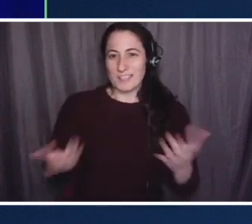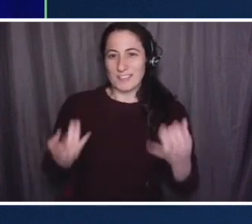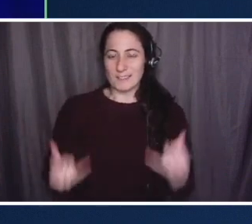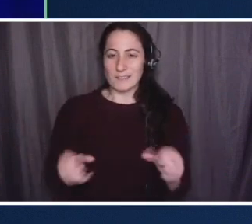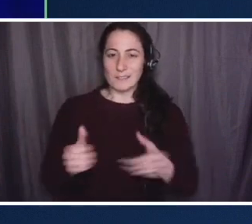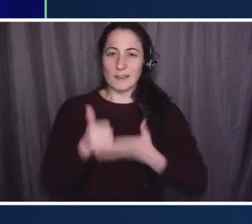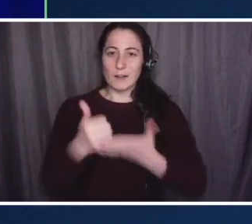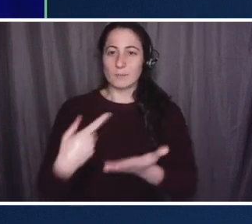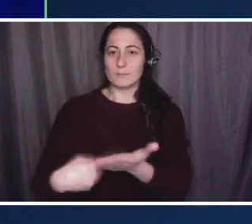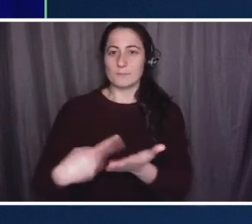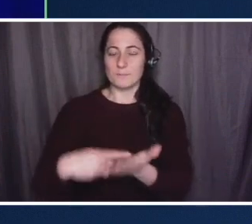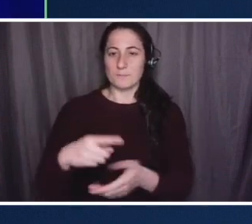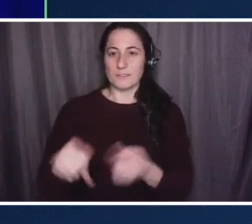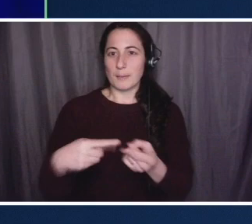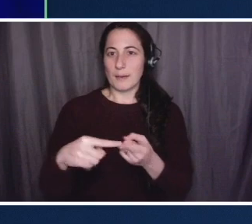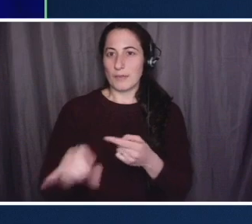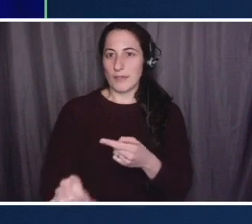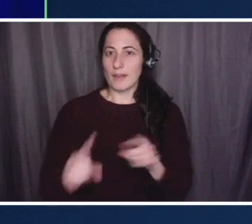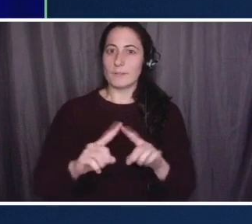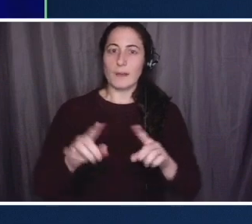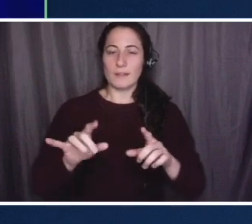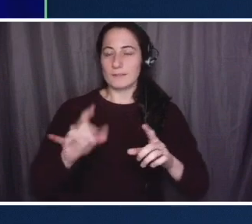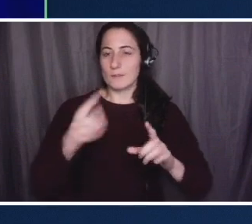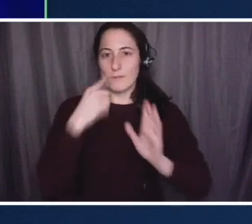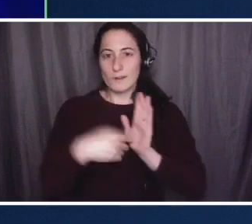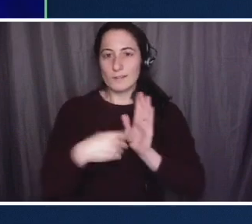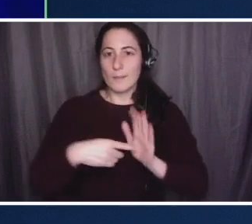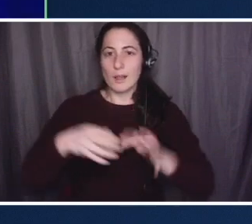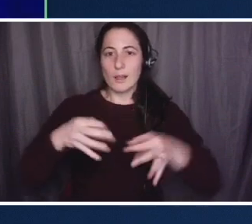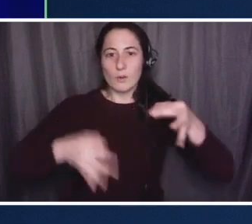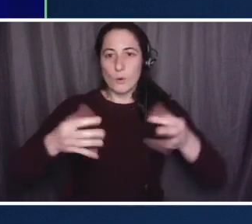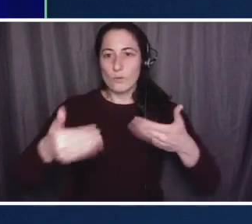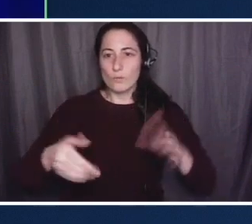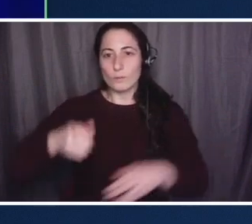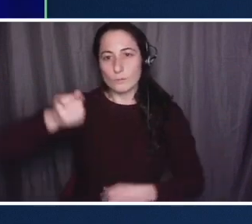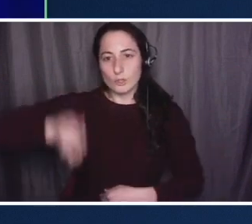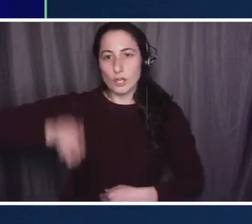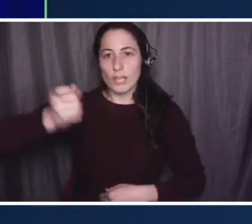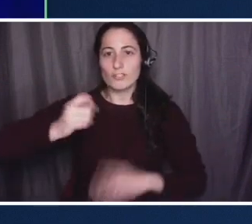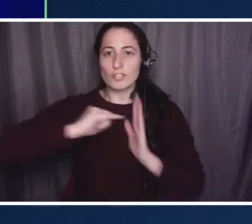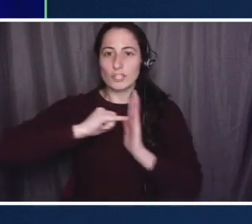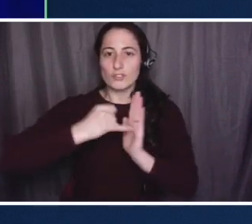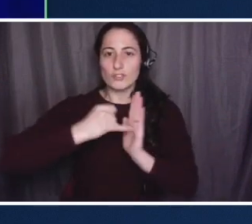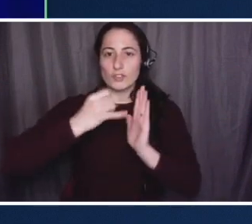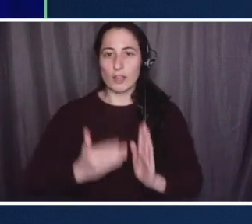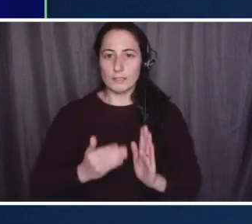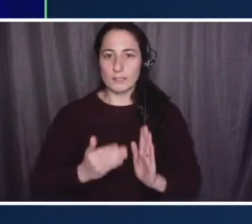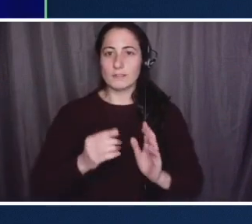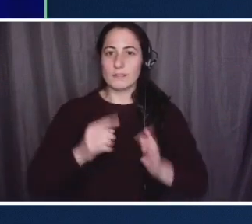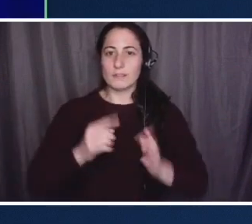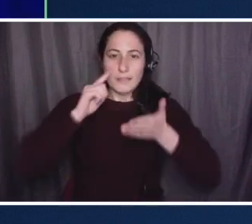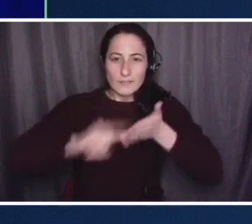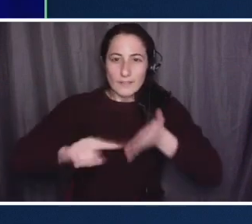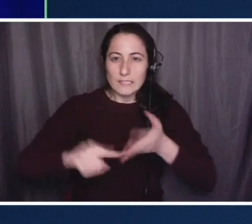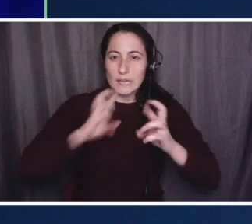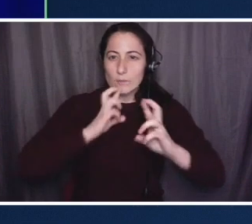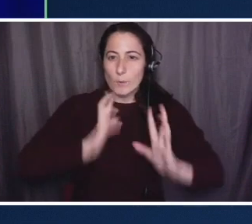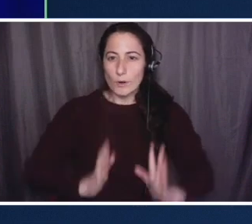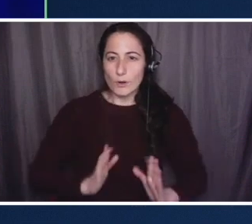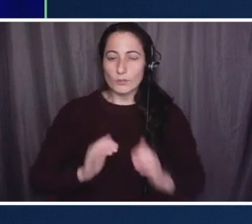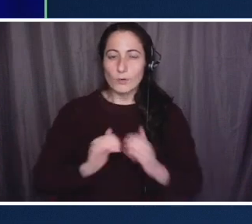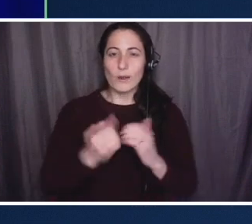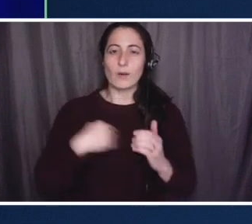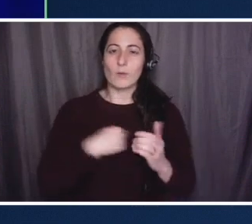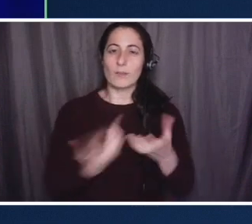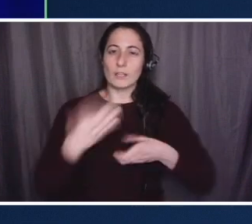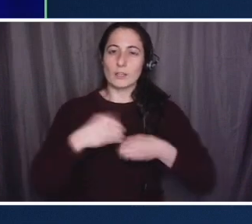They're in courtrooms, they're judges, they're journalists doing investigative reports, putting their lives at risk, right? So how we meaningfully include them is how we get